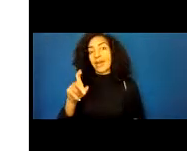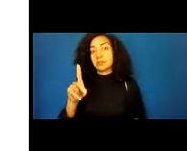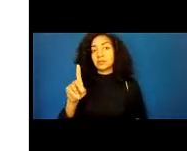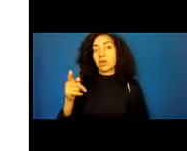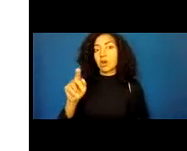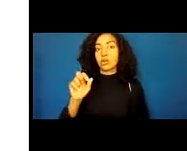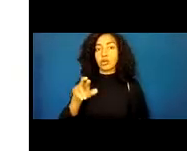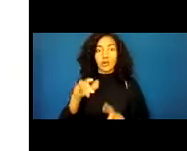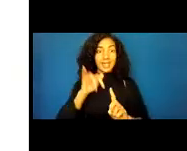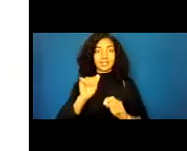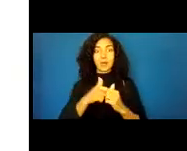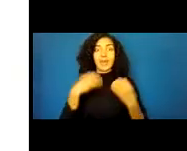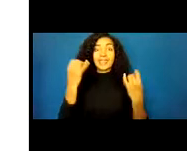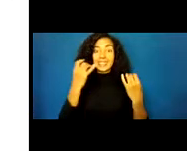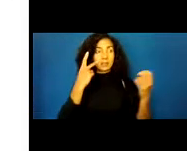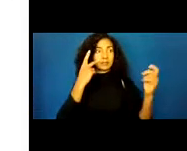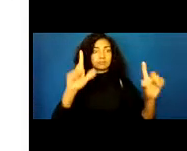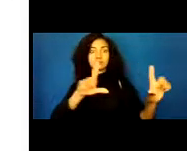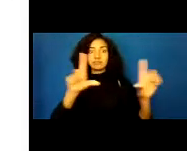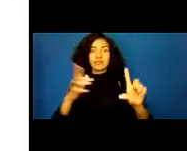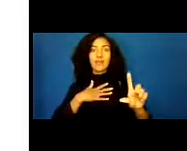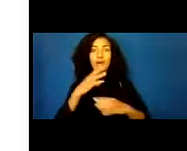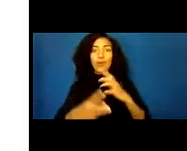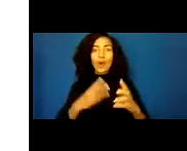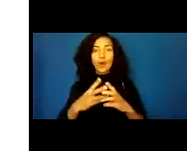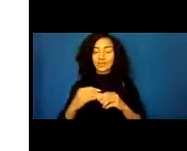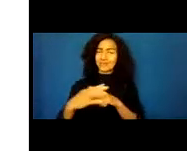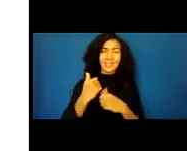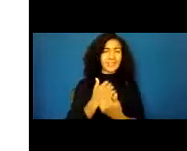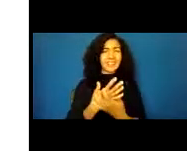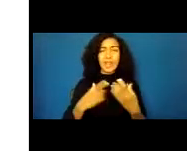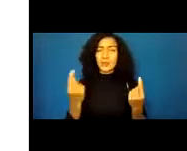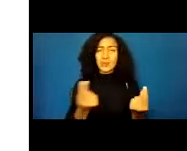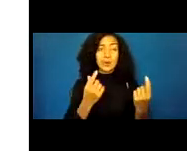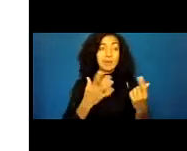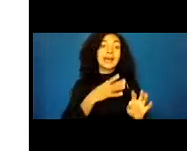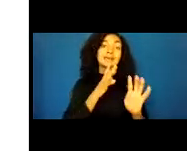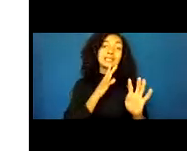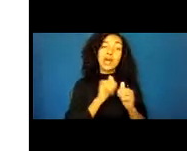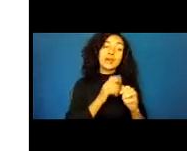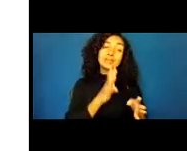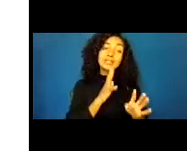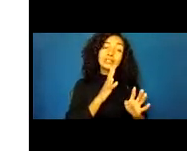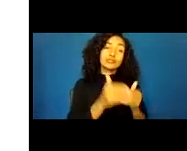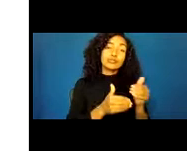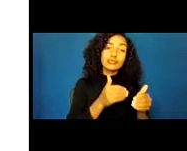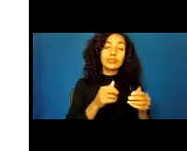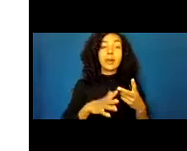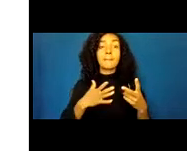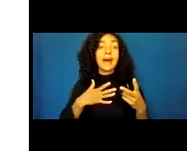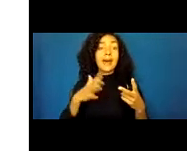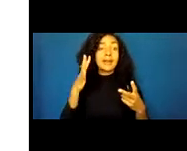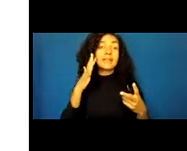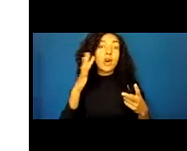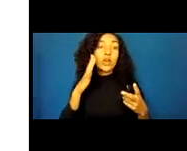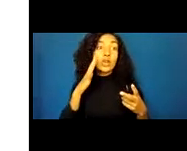so it affects everything I do, my speech patterns, my volume, whether I look at you when I'm speaking to